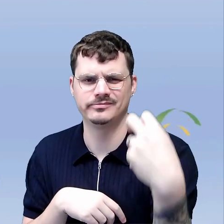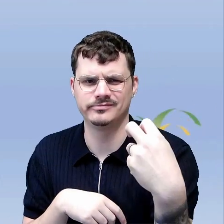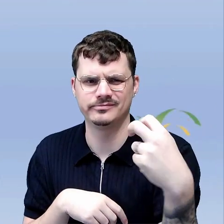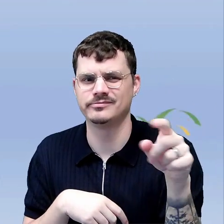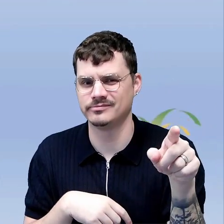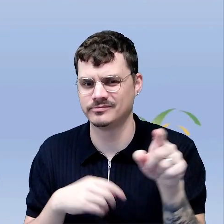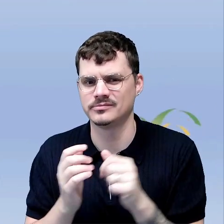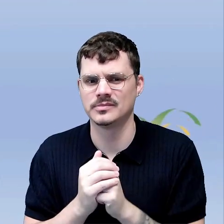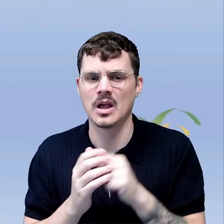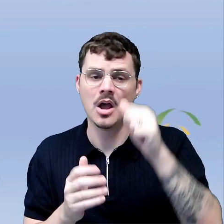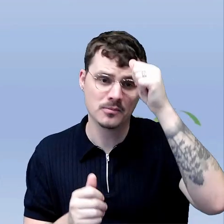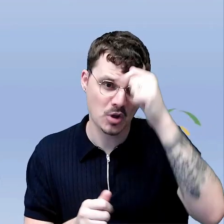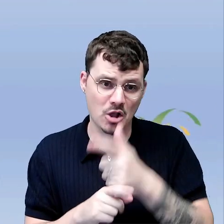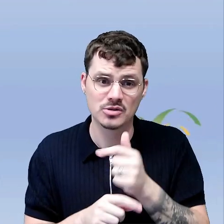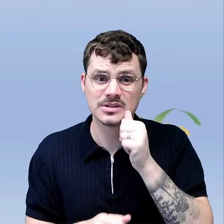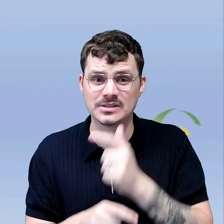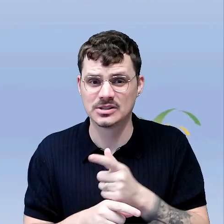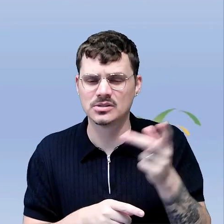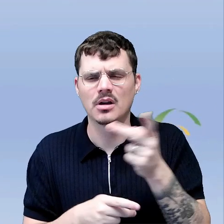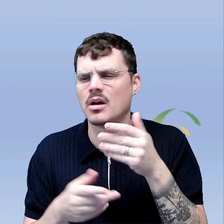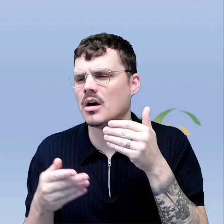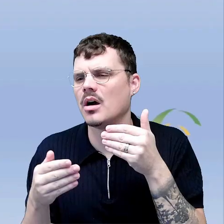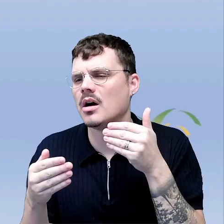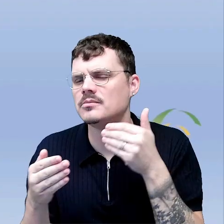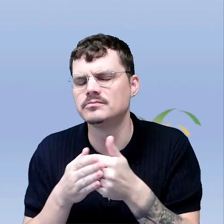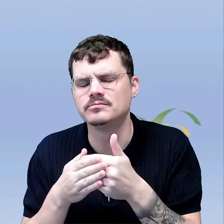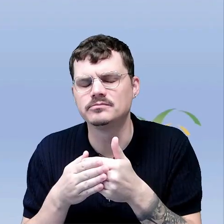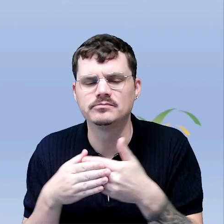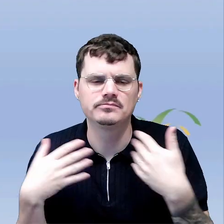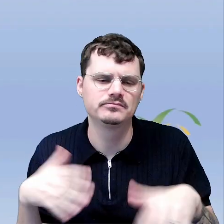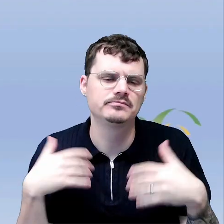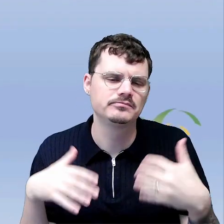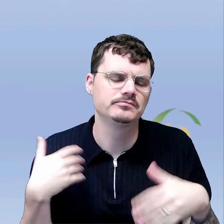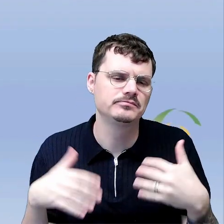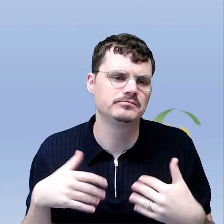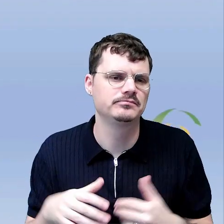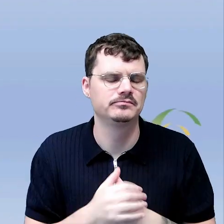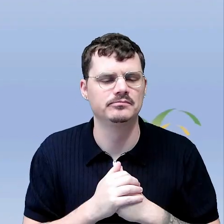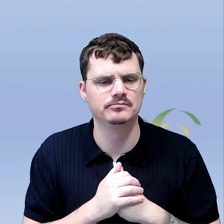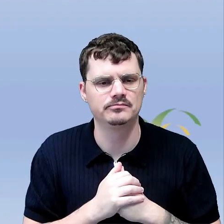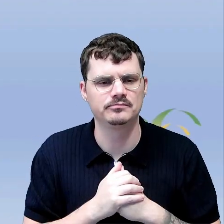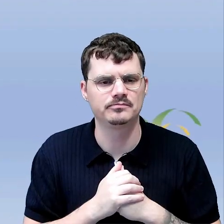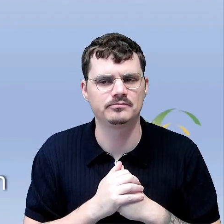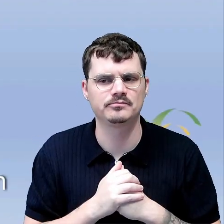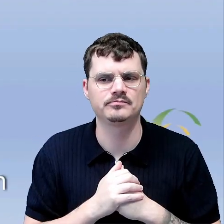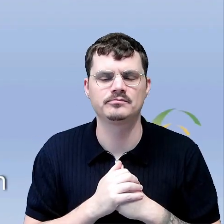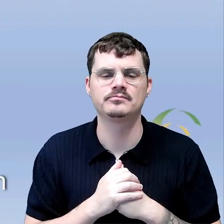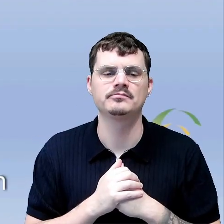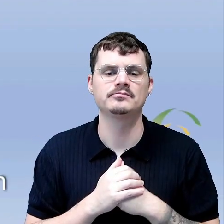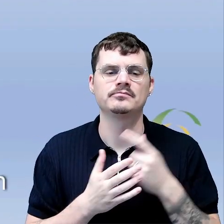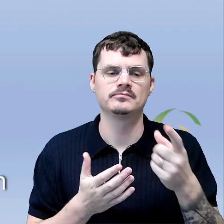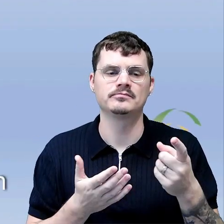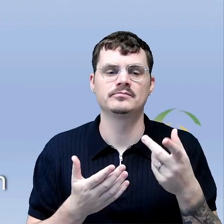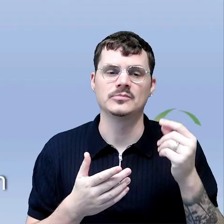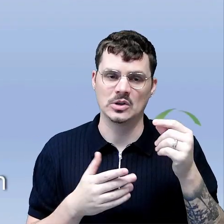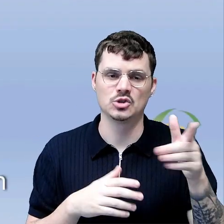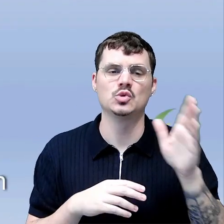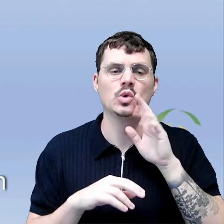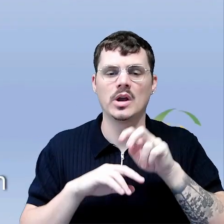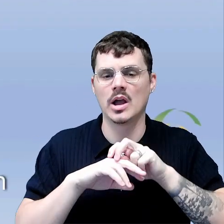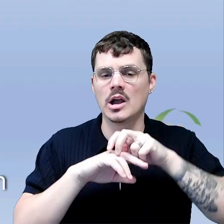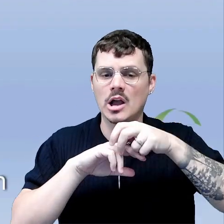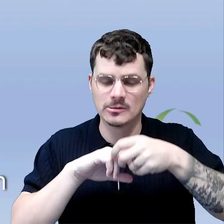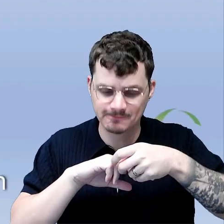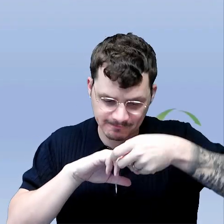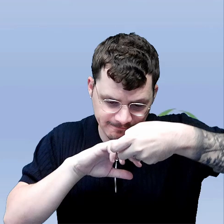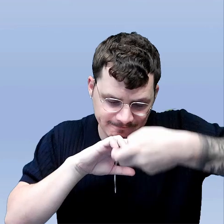Her brother and her sister are very, very close, very, very involved with her, thankfully. She slips out of her chair